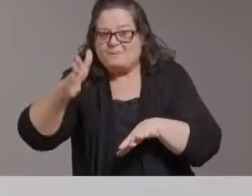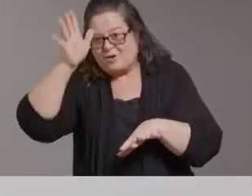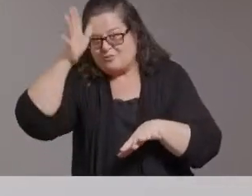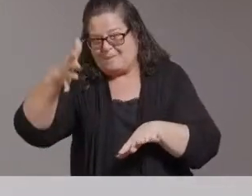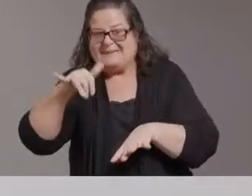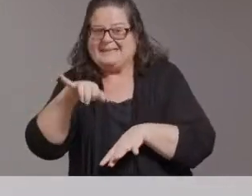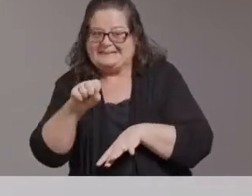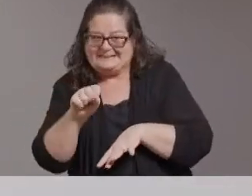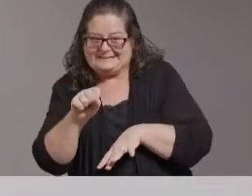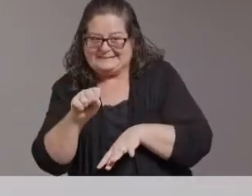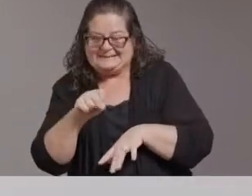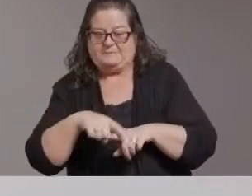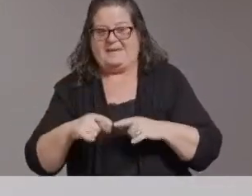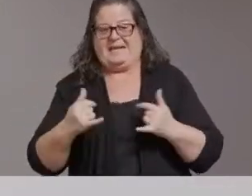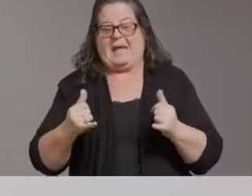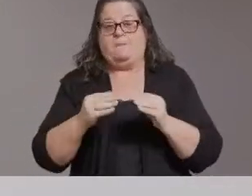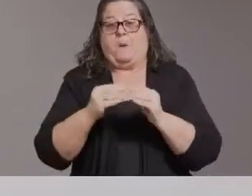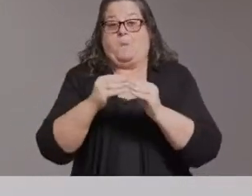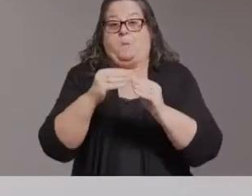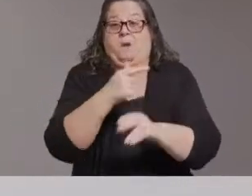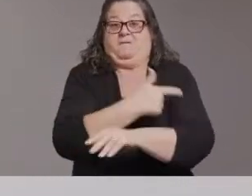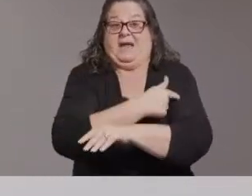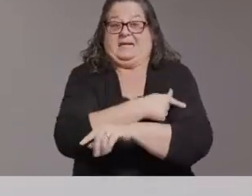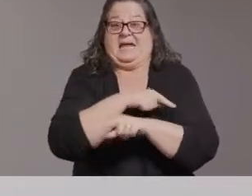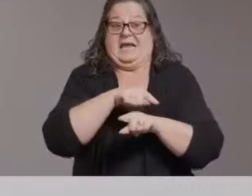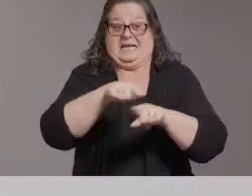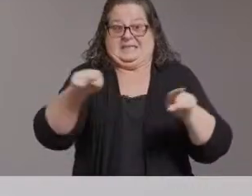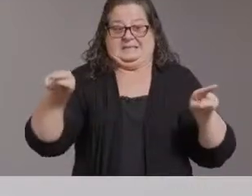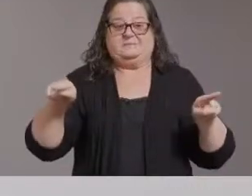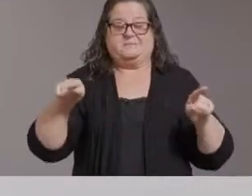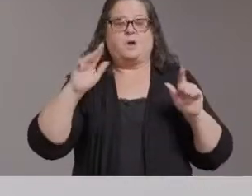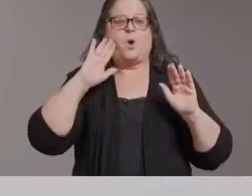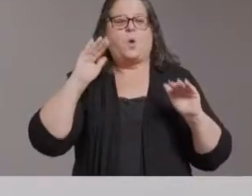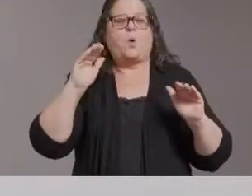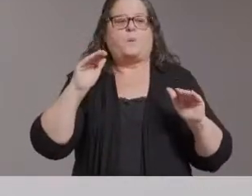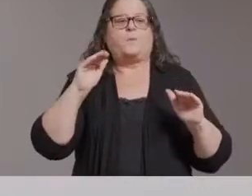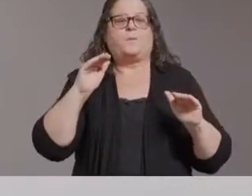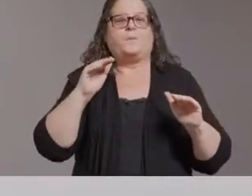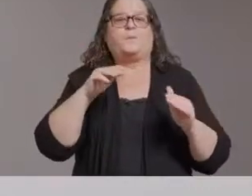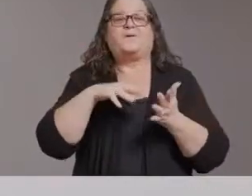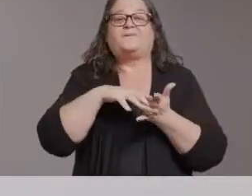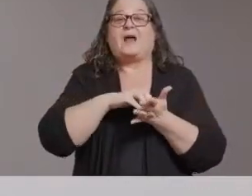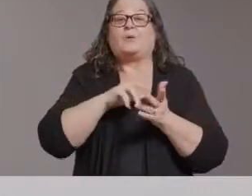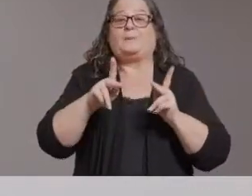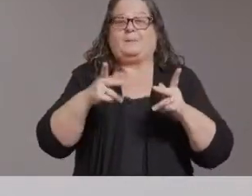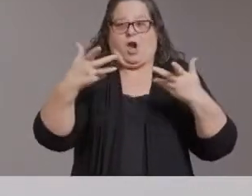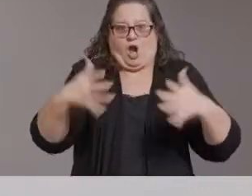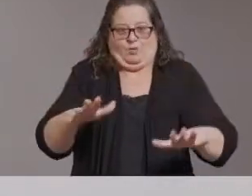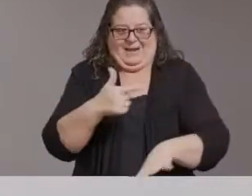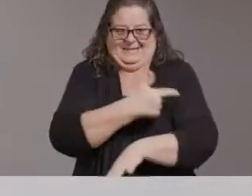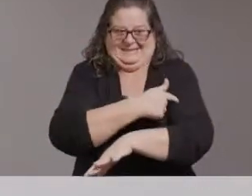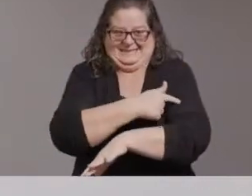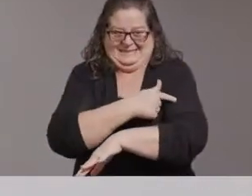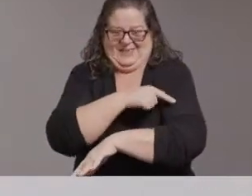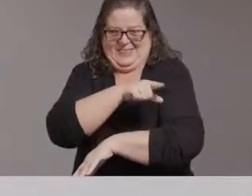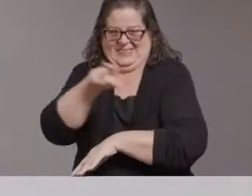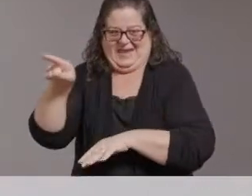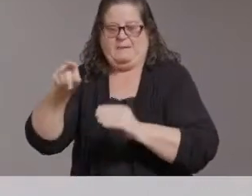vaccine increasing, hopefully those vulnerable individuals have all been vaccinated and are taking those same